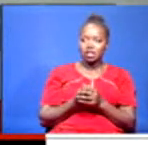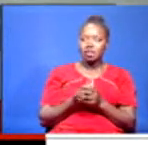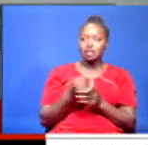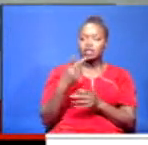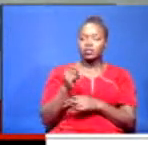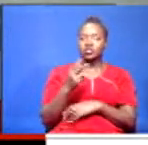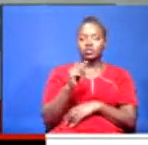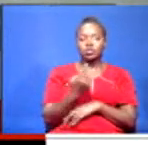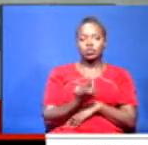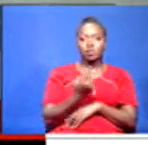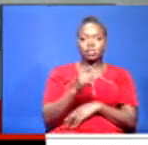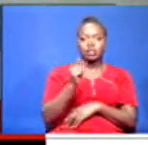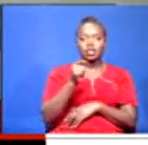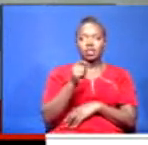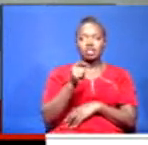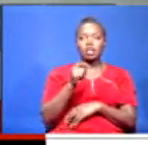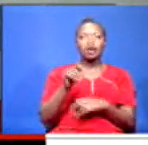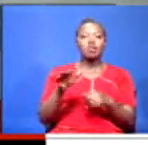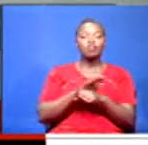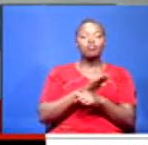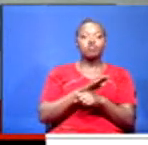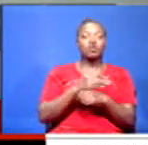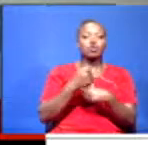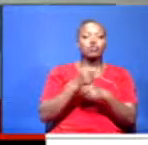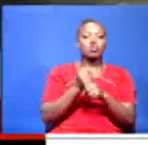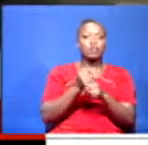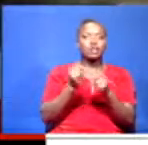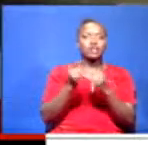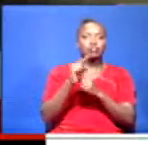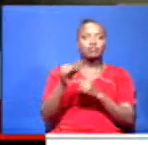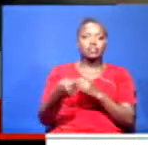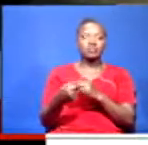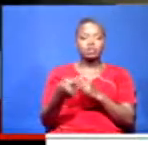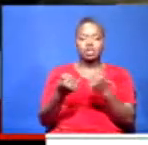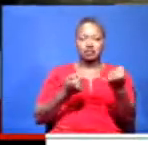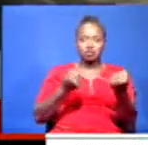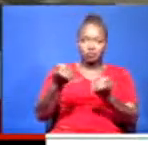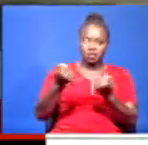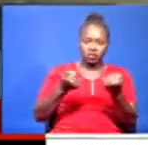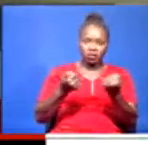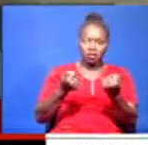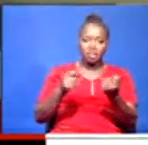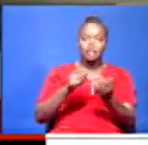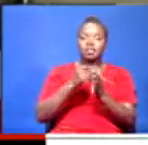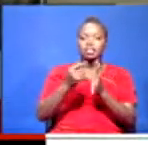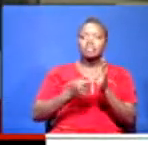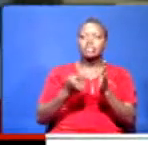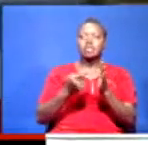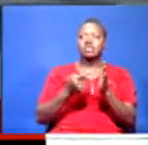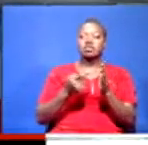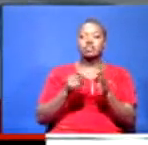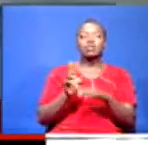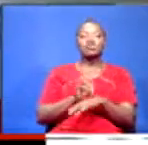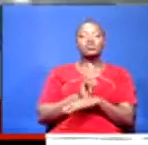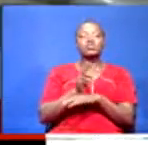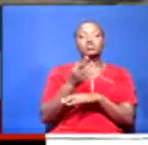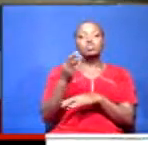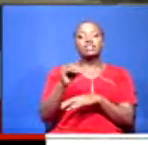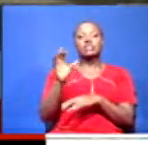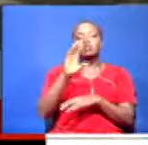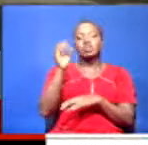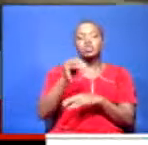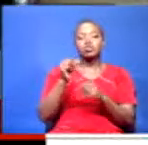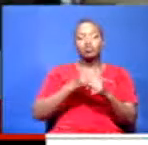2021, Kenya's total assembly volume was at 11,000 units. The local industry is barely utilizing 30% of its